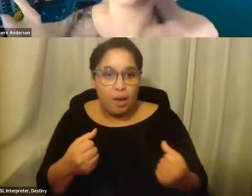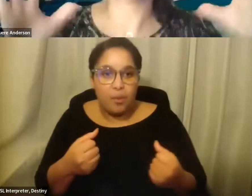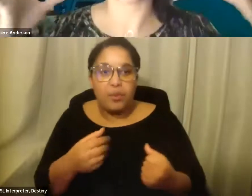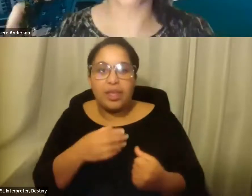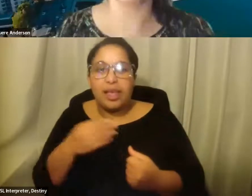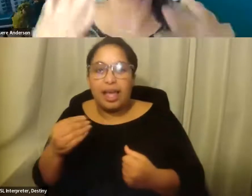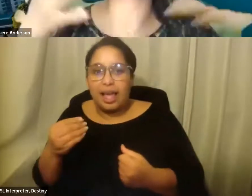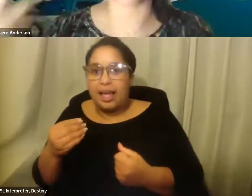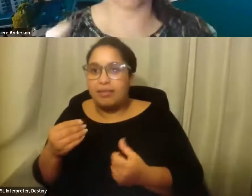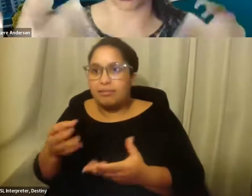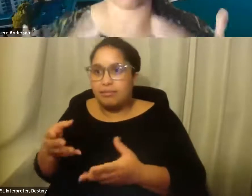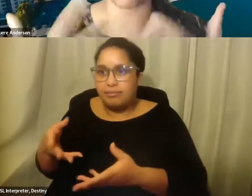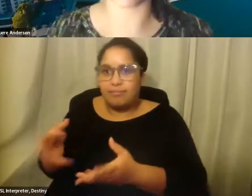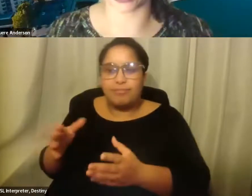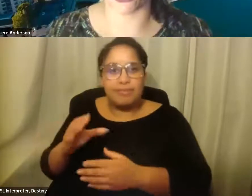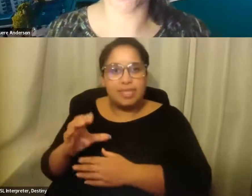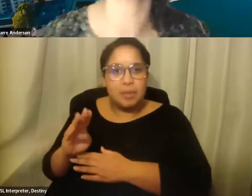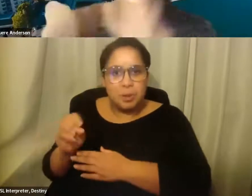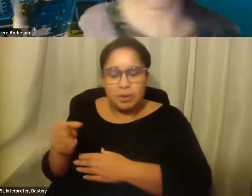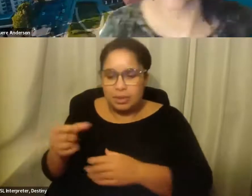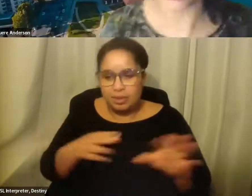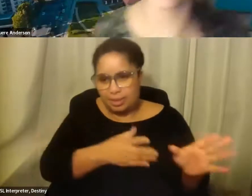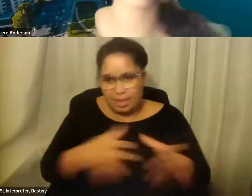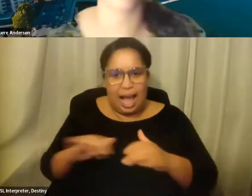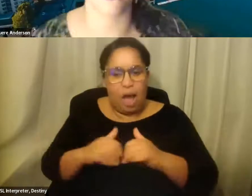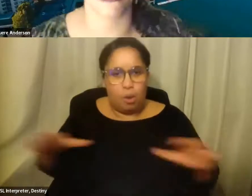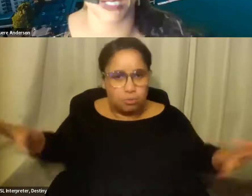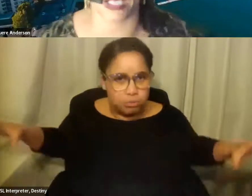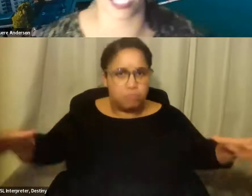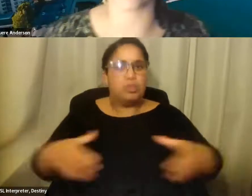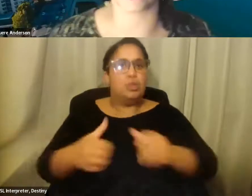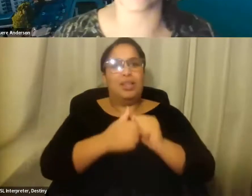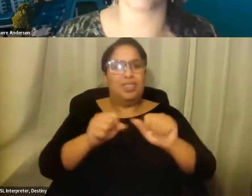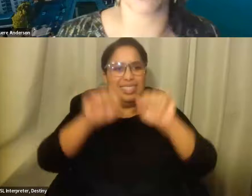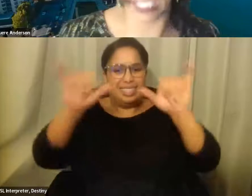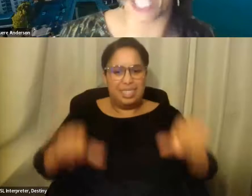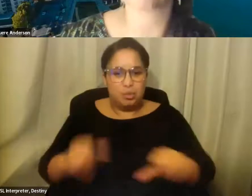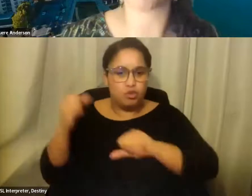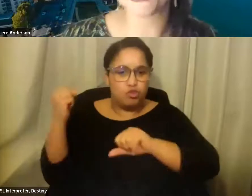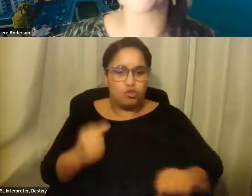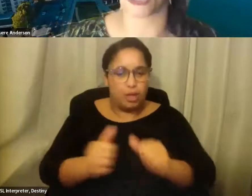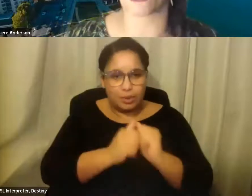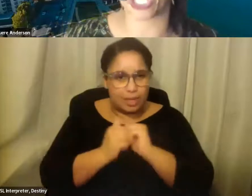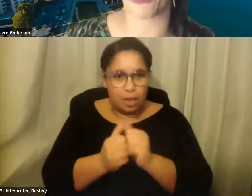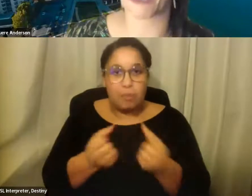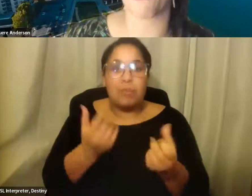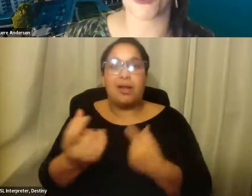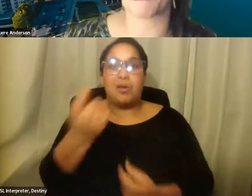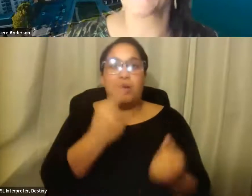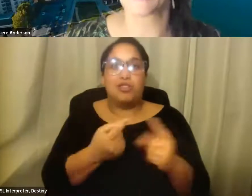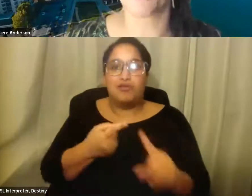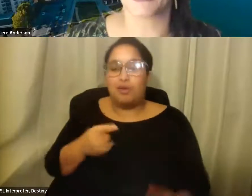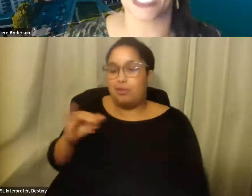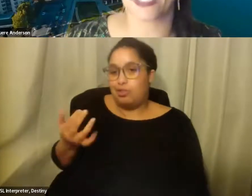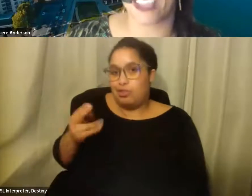looking at how can we all be stronger together in this system design. And we got a lot of questions in our January